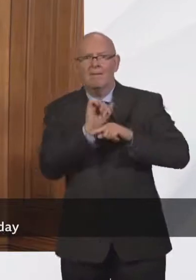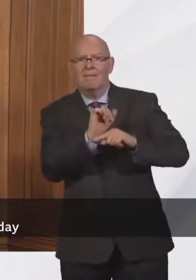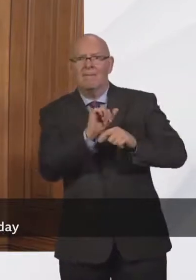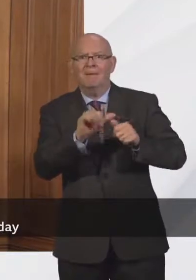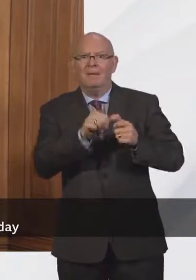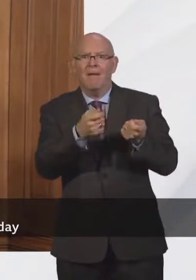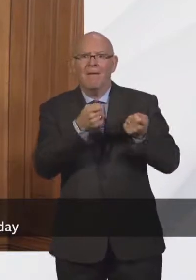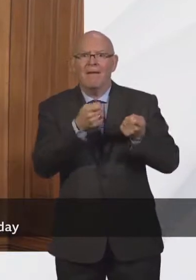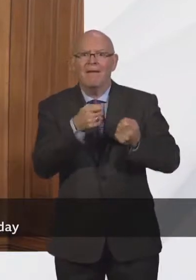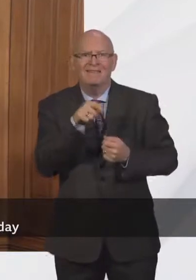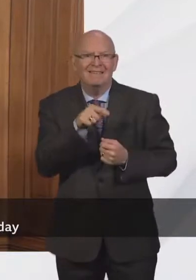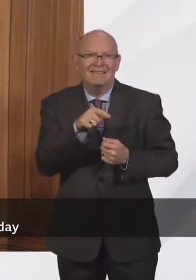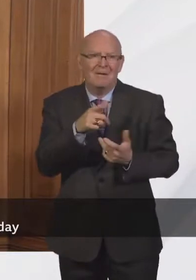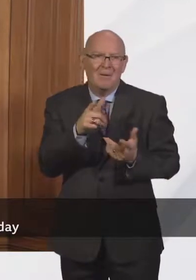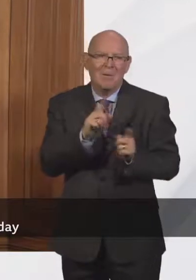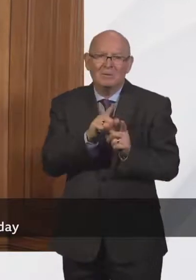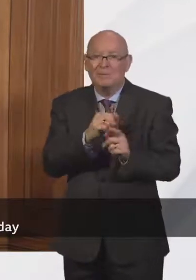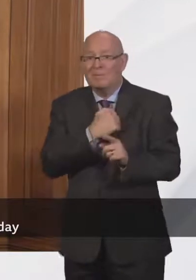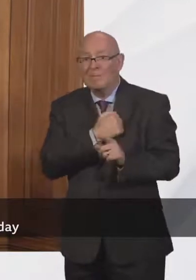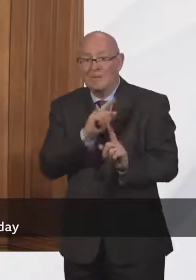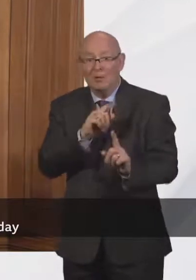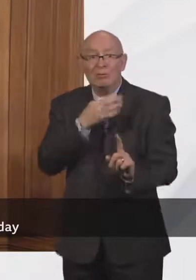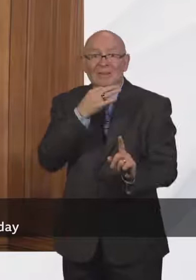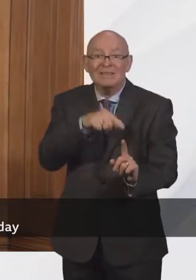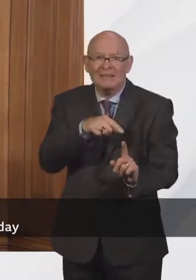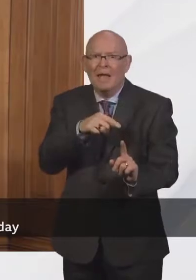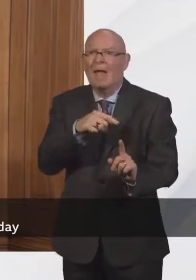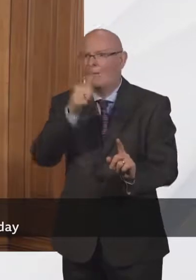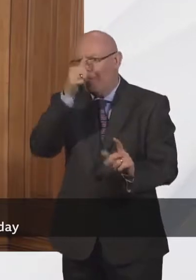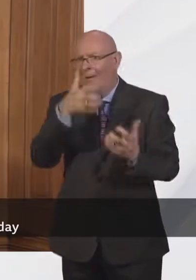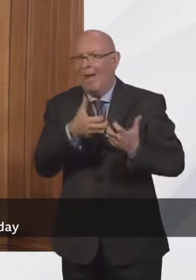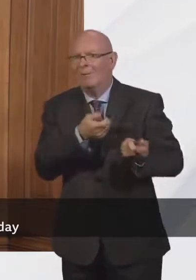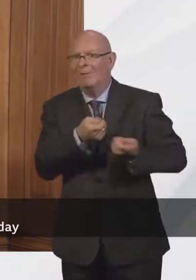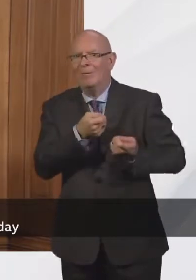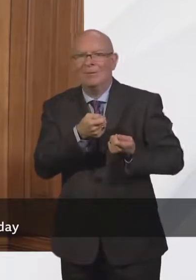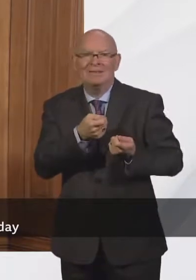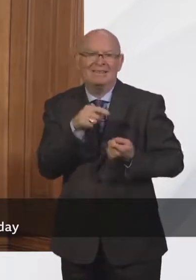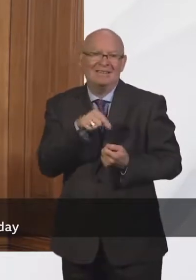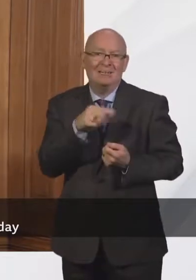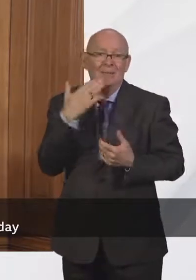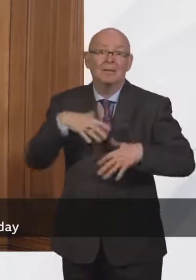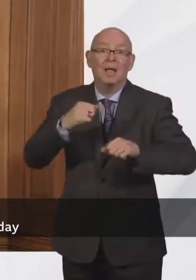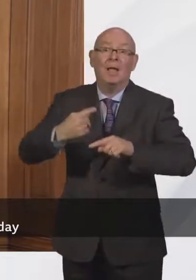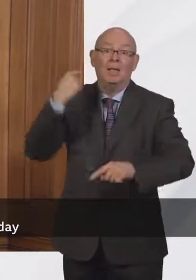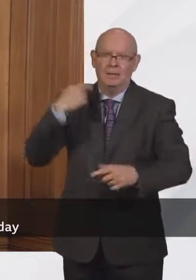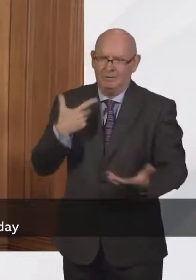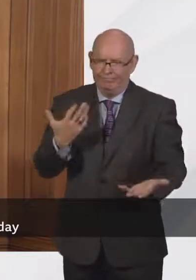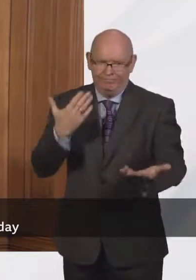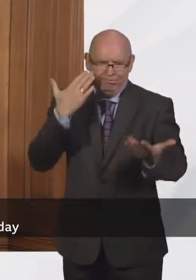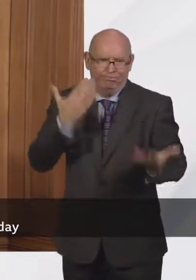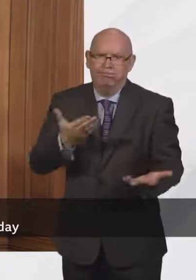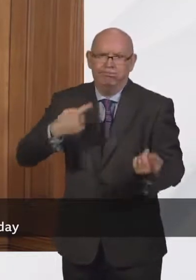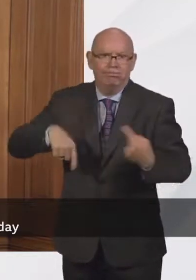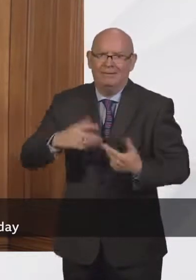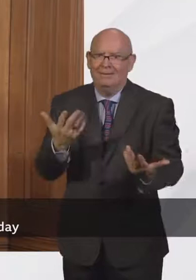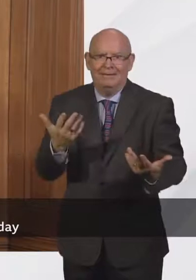have a different understanding of this virus. And therefore, as our understanding changes, our countermeasure changes, and the epidemiology changes, of course, there may be a possibility to relax